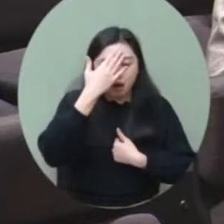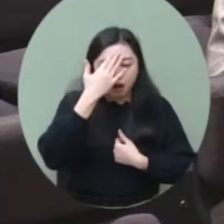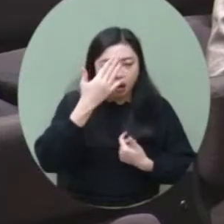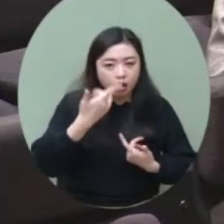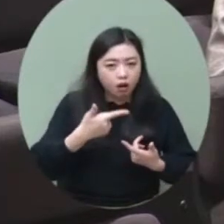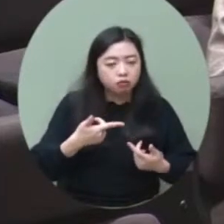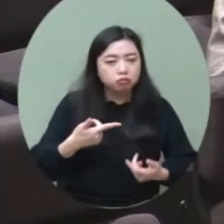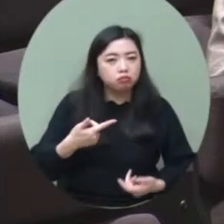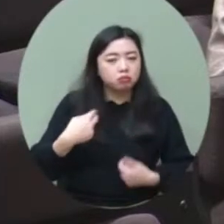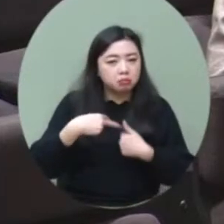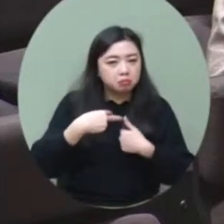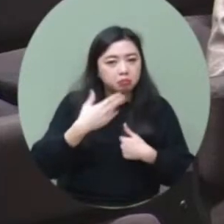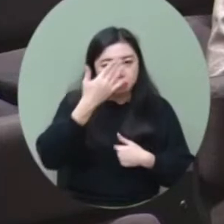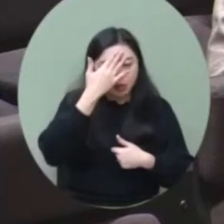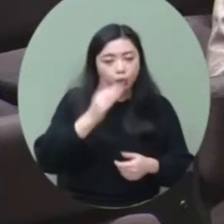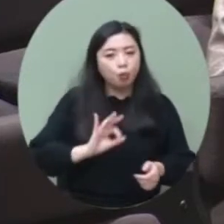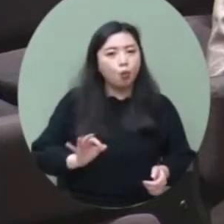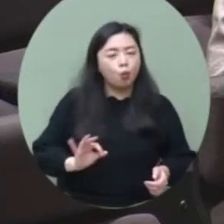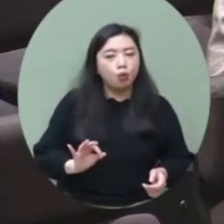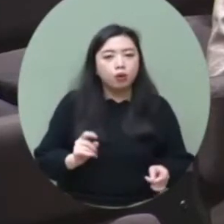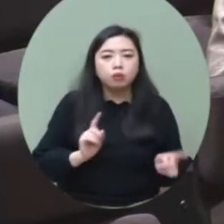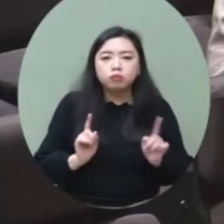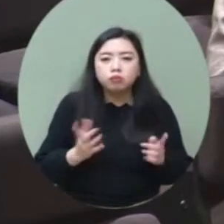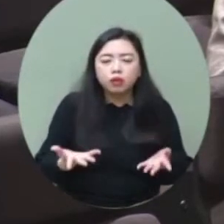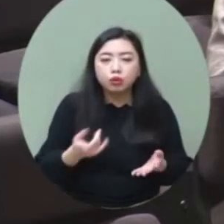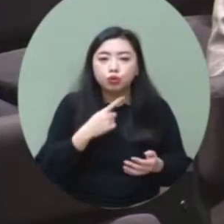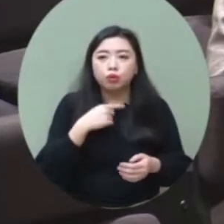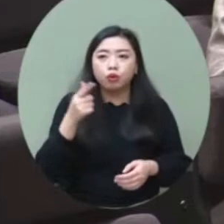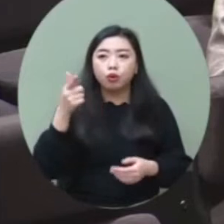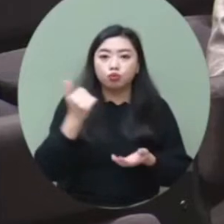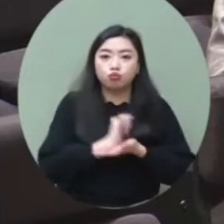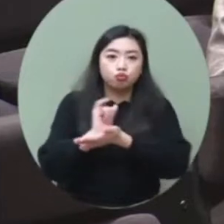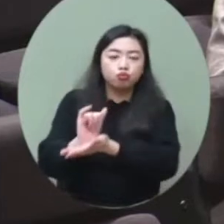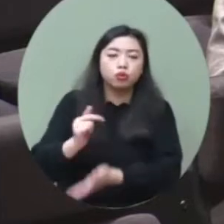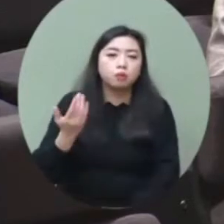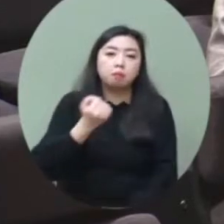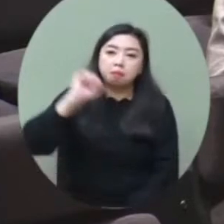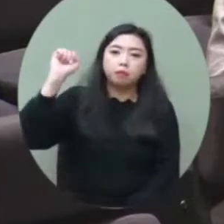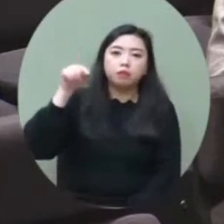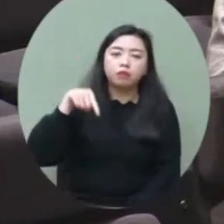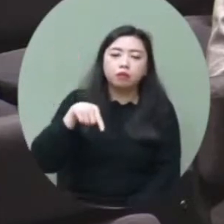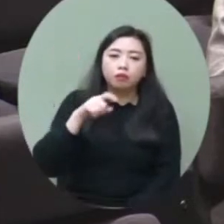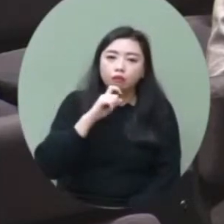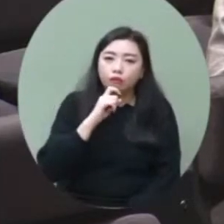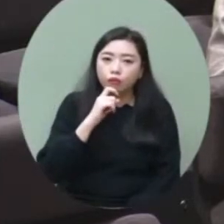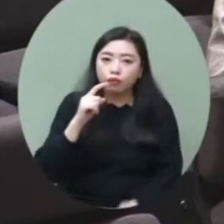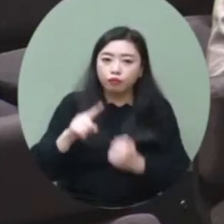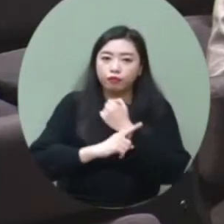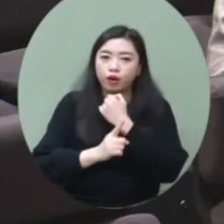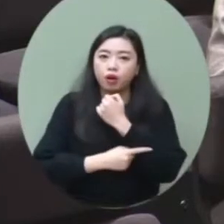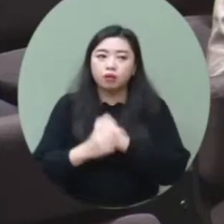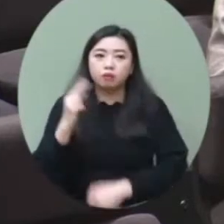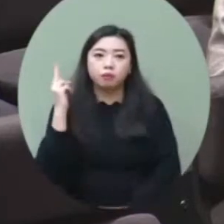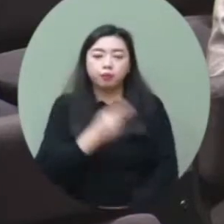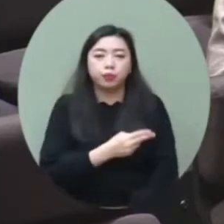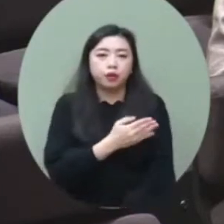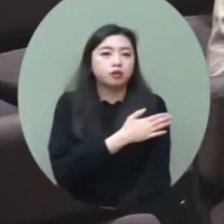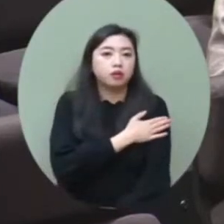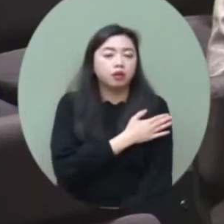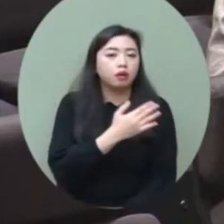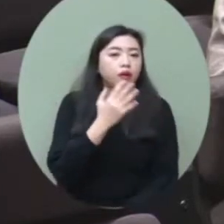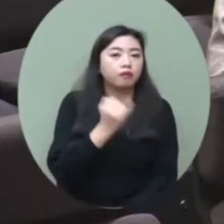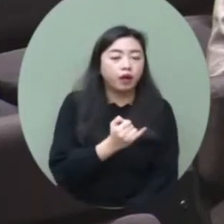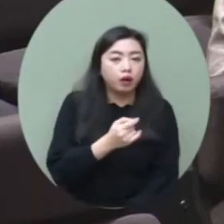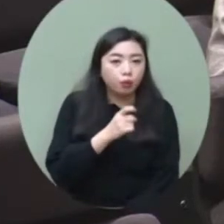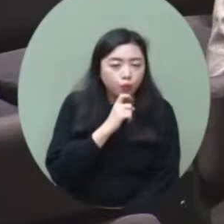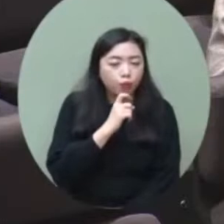Did they claim that they had no symptoms, or did they claim that they had a negative test results? Now, you said